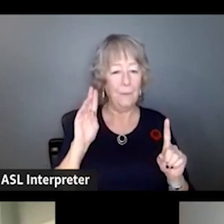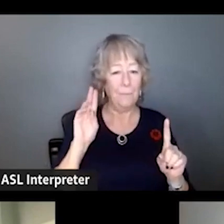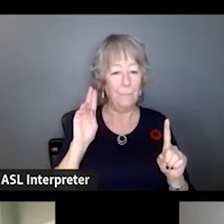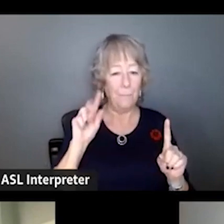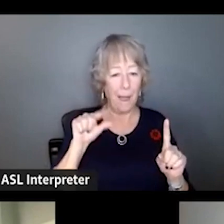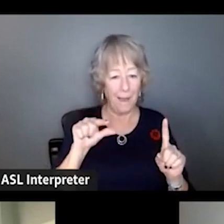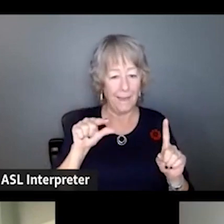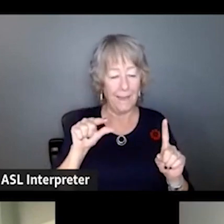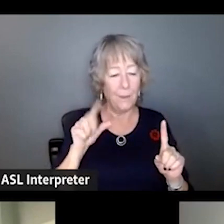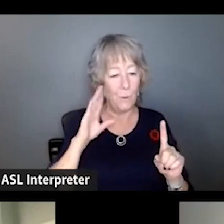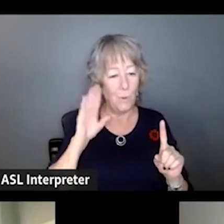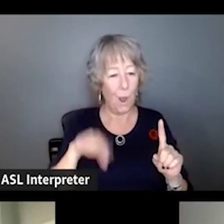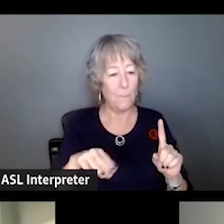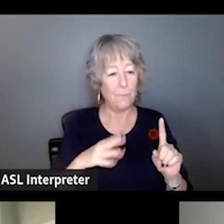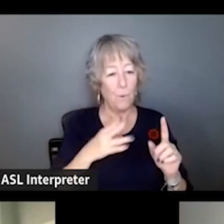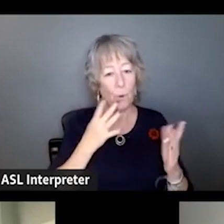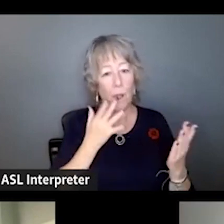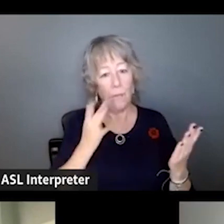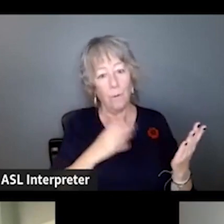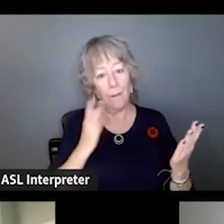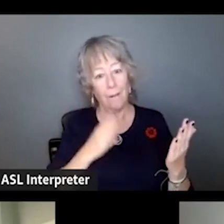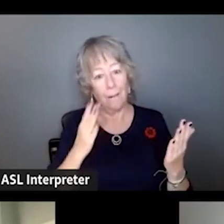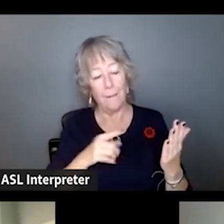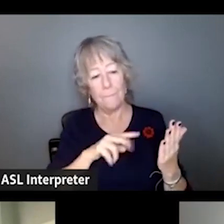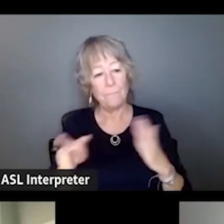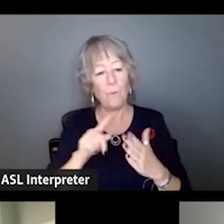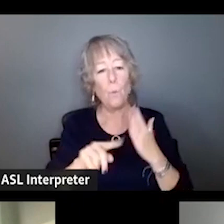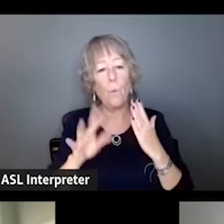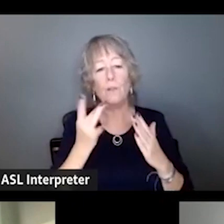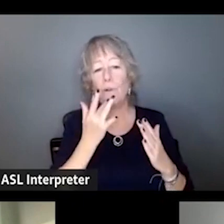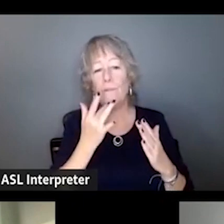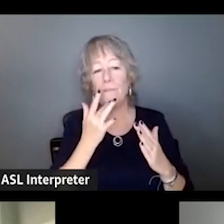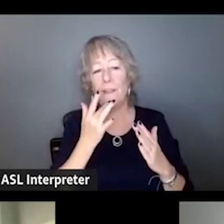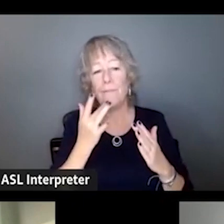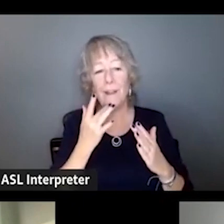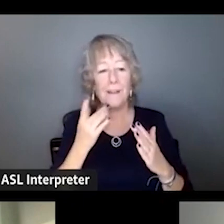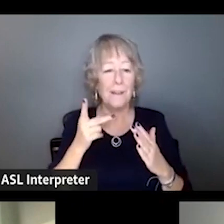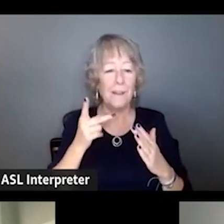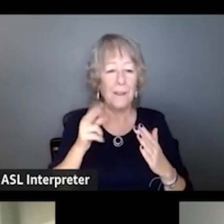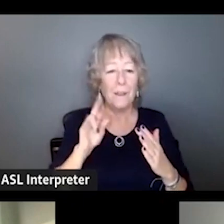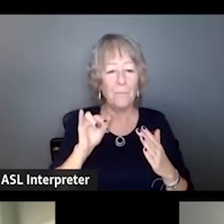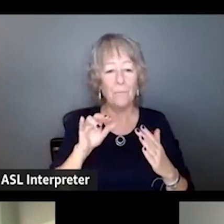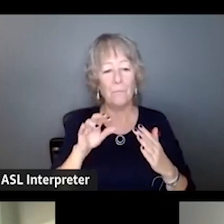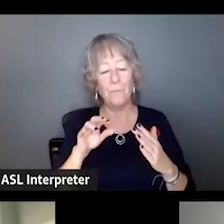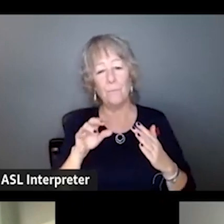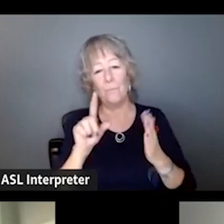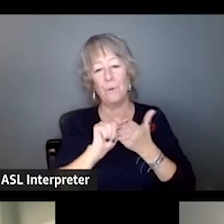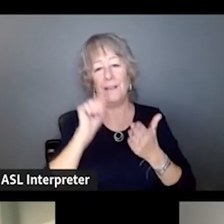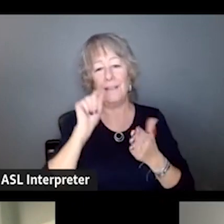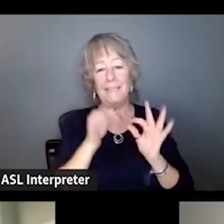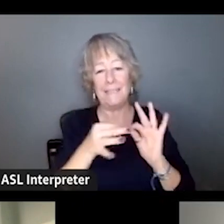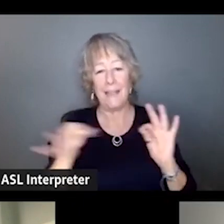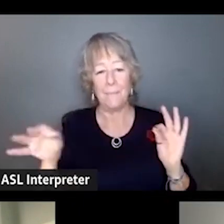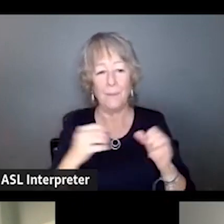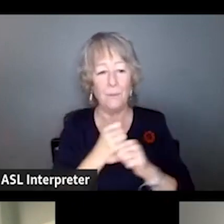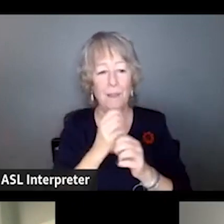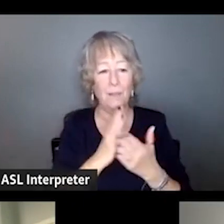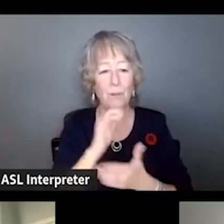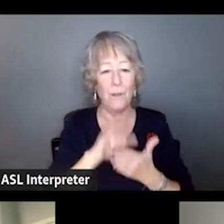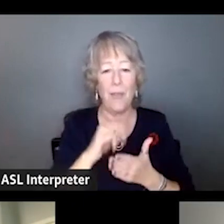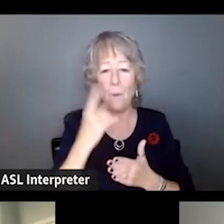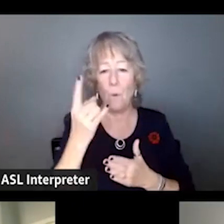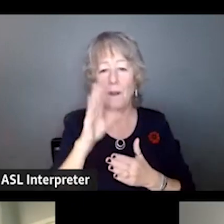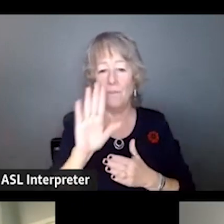through. Yeah. What's your favorite print statement to use, James, to make sure that one of your